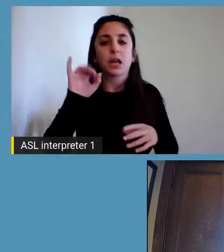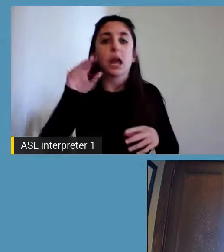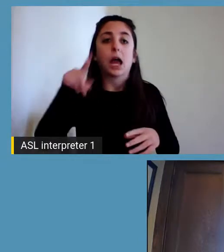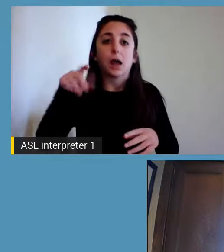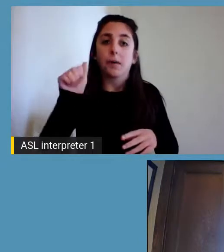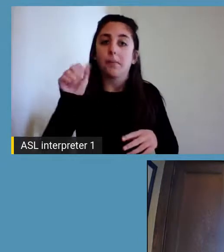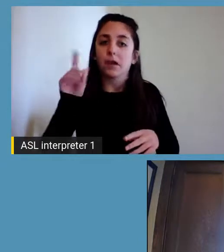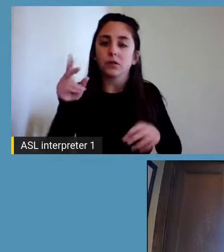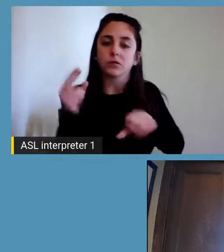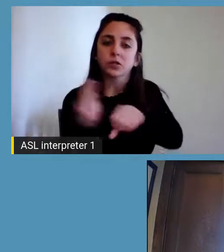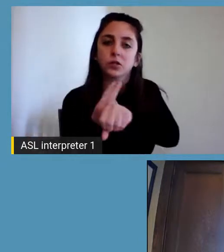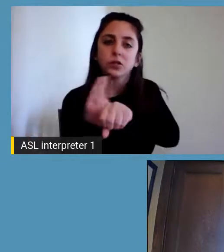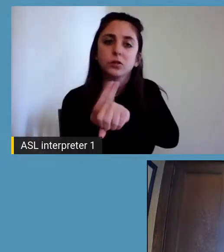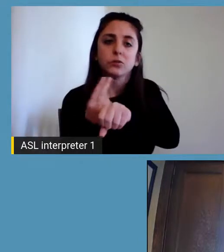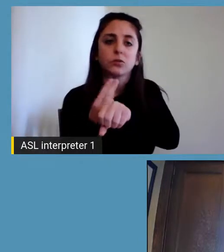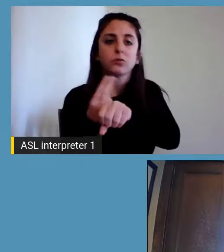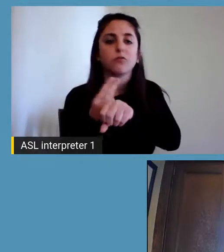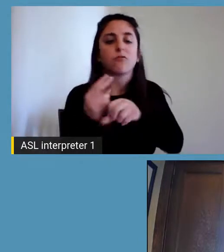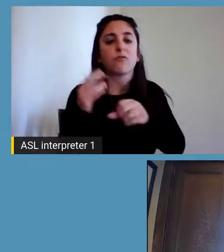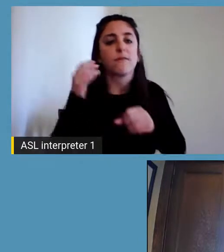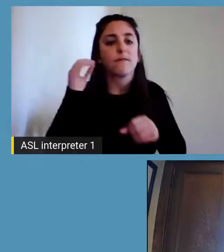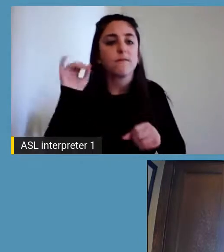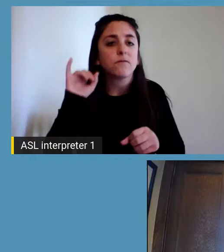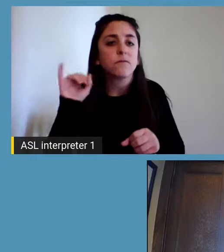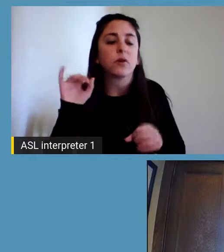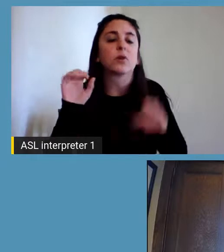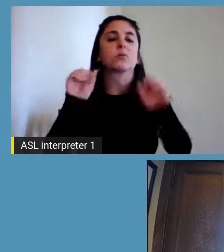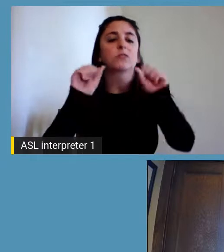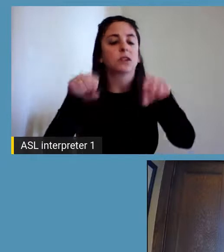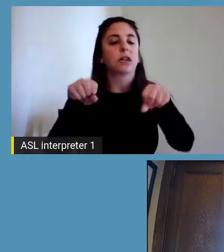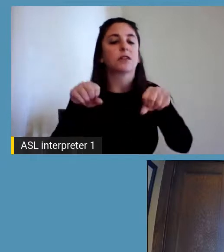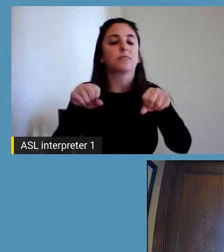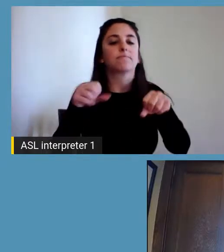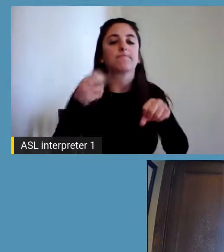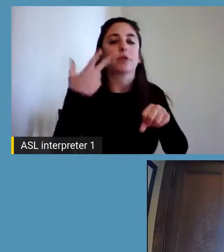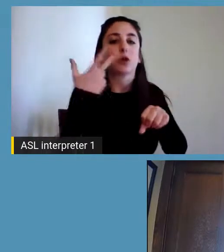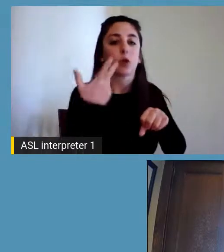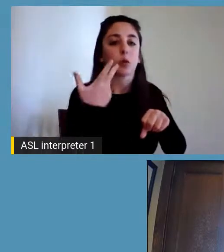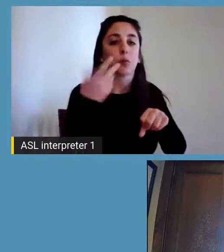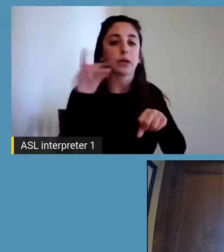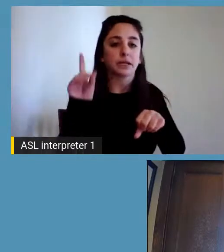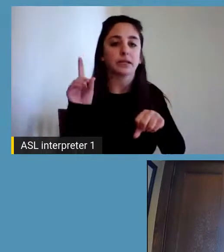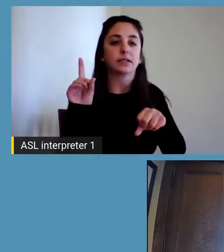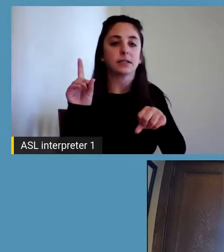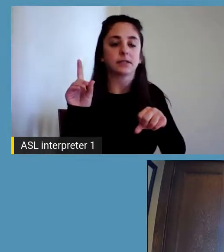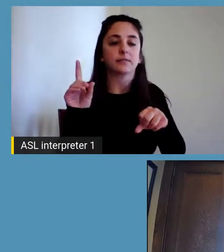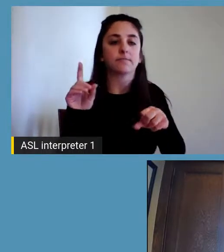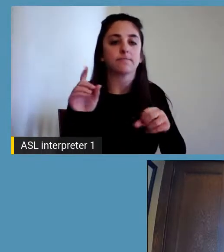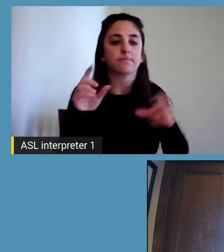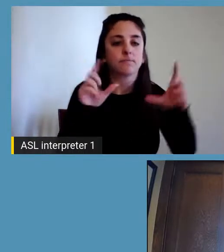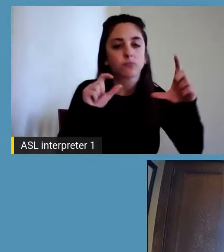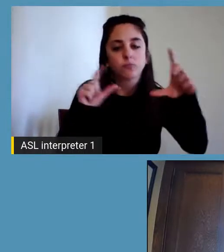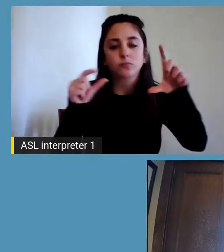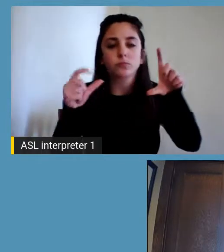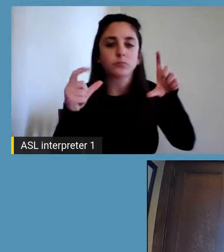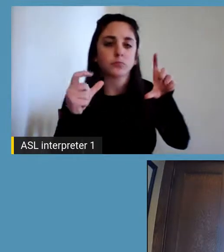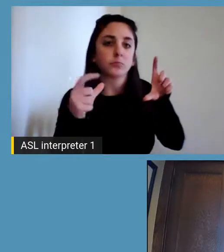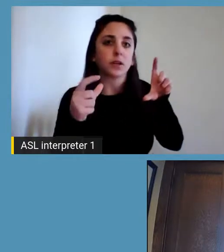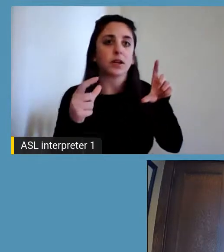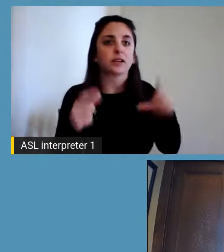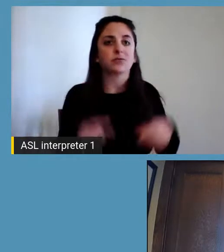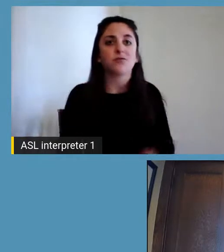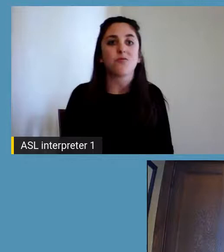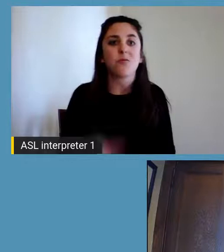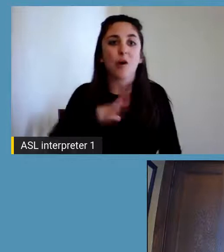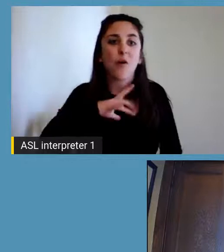up to anything with your phone and you can scan it in 3D. And you will be amazed at what you can actually create.